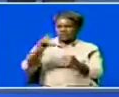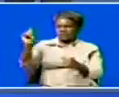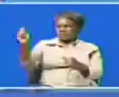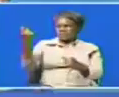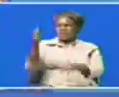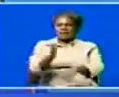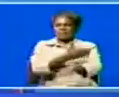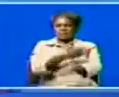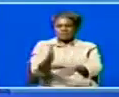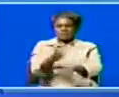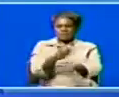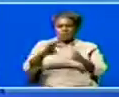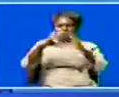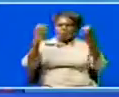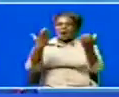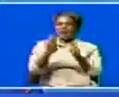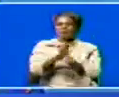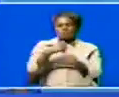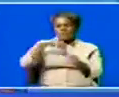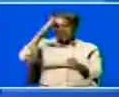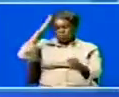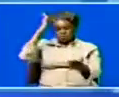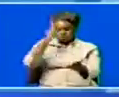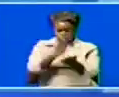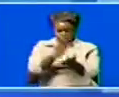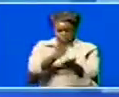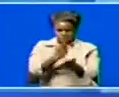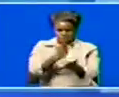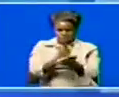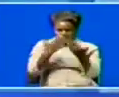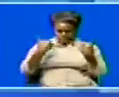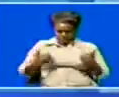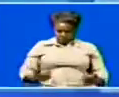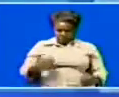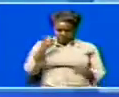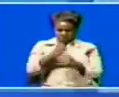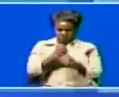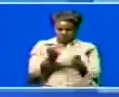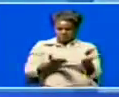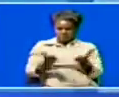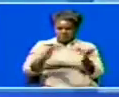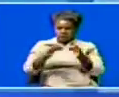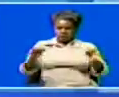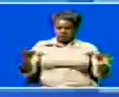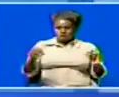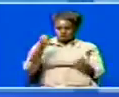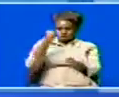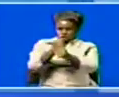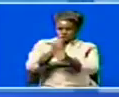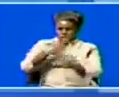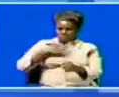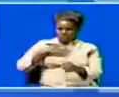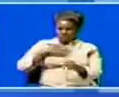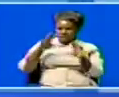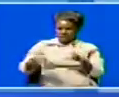Kenyan music is going global this year. Mm-hmm. I'm certain of it. As a person who's been working in the music business a long time, my role, my job in this